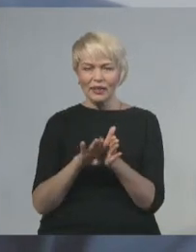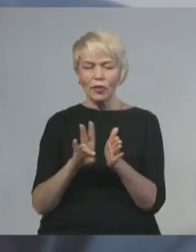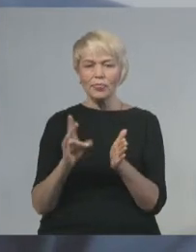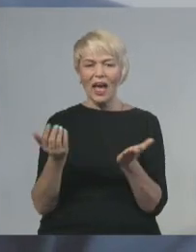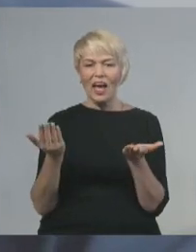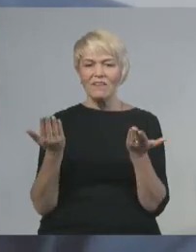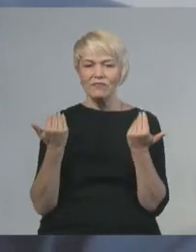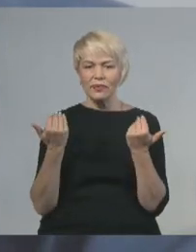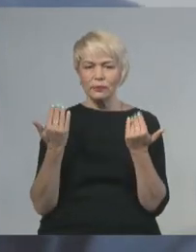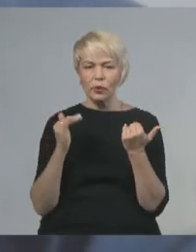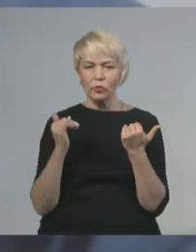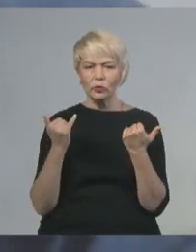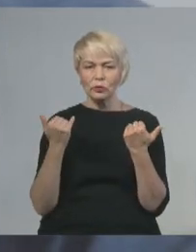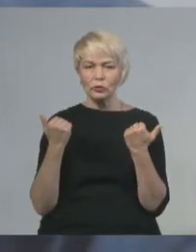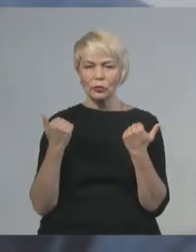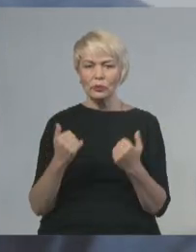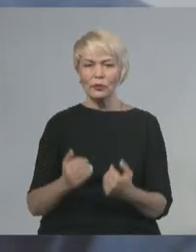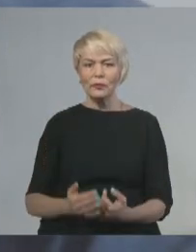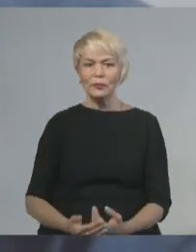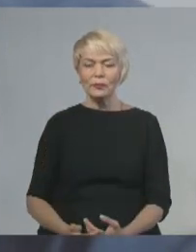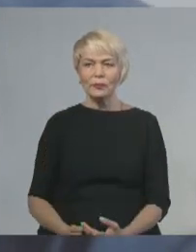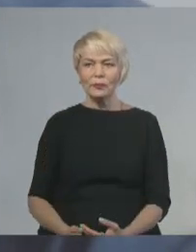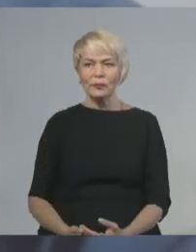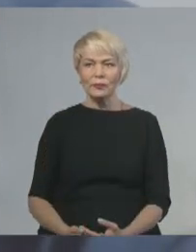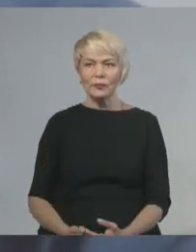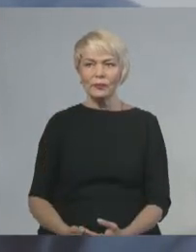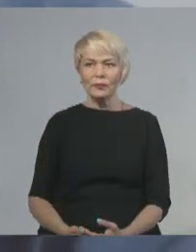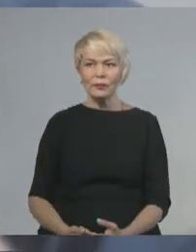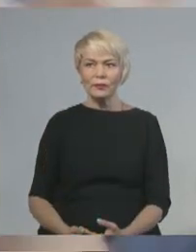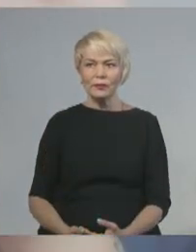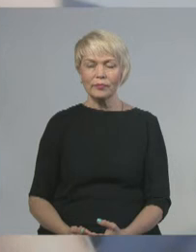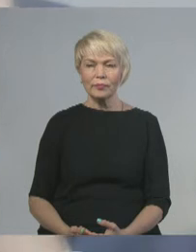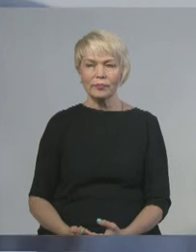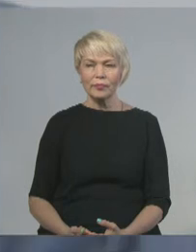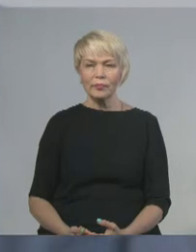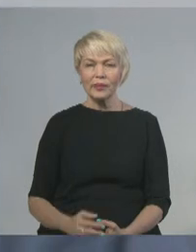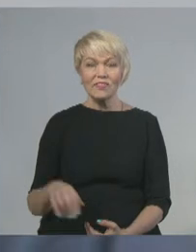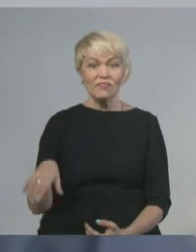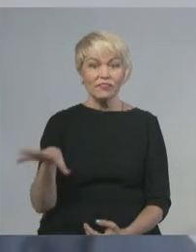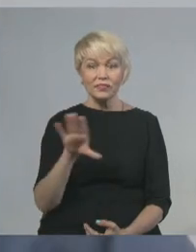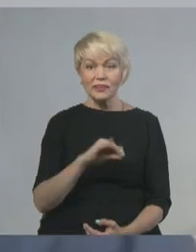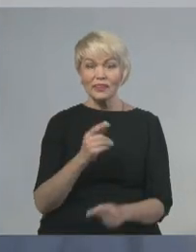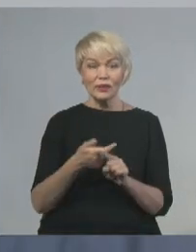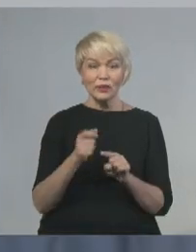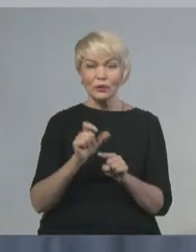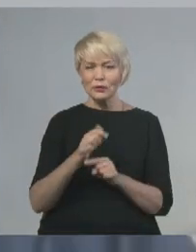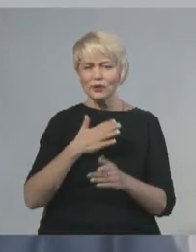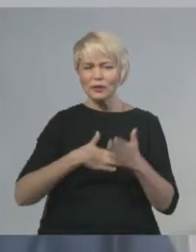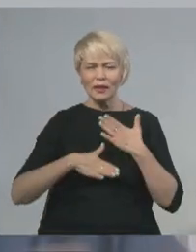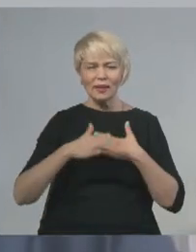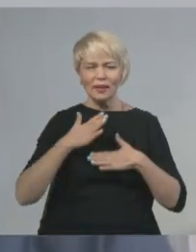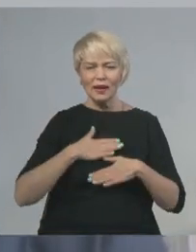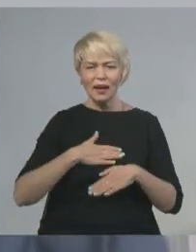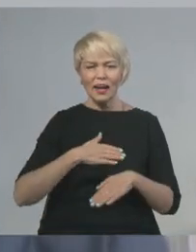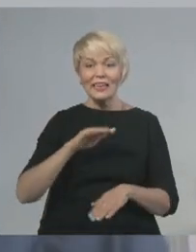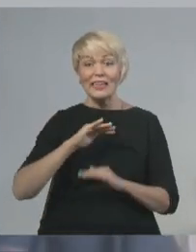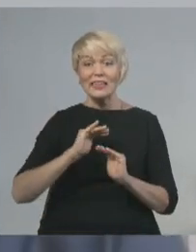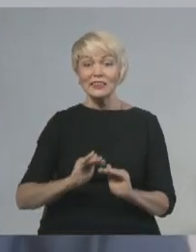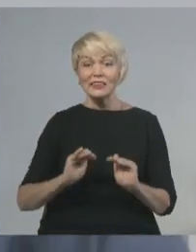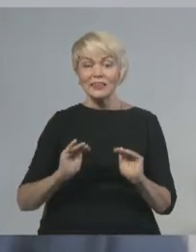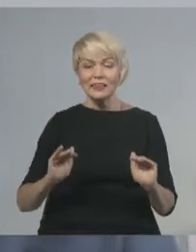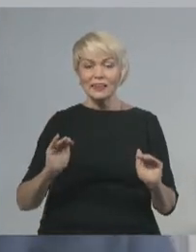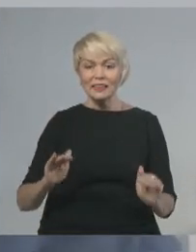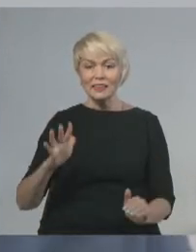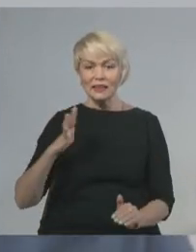are they paid for it and they you know the kids are excited about going to going on holiday and people were